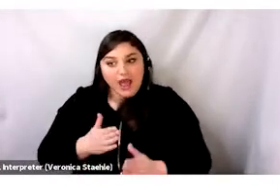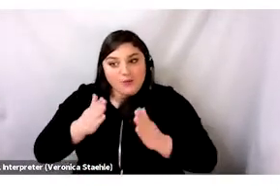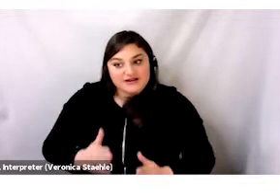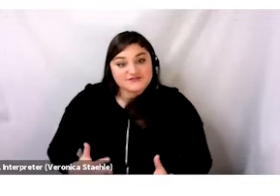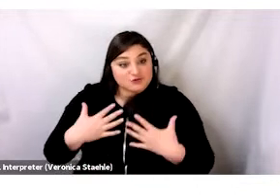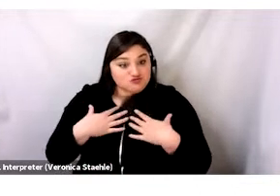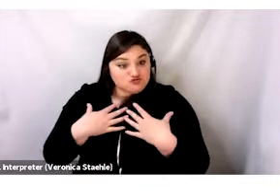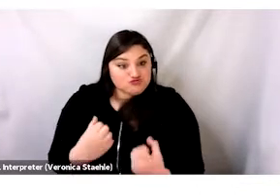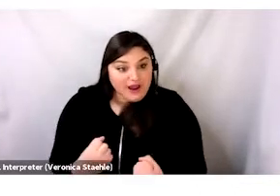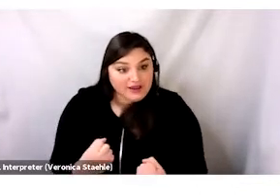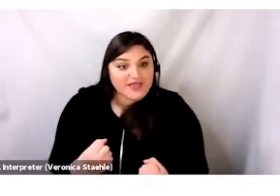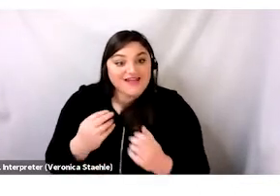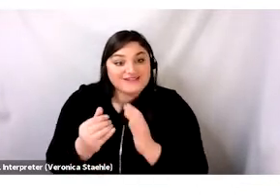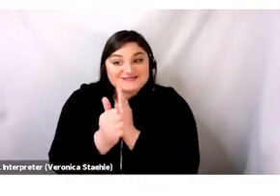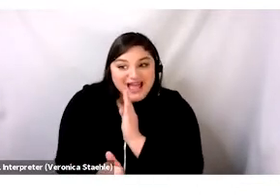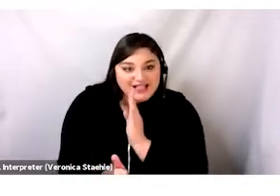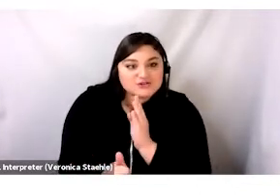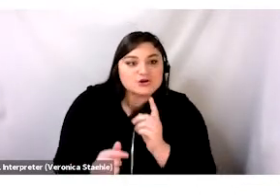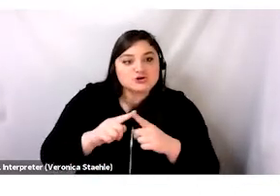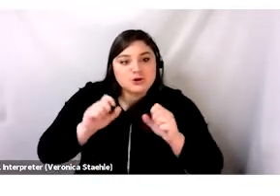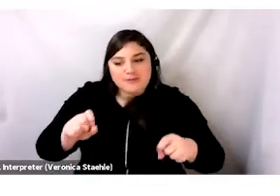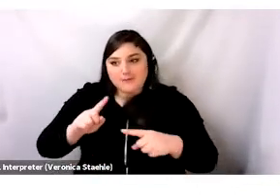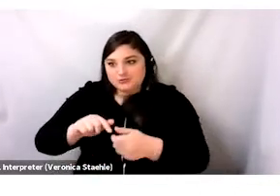preventing harm and burnout.